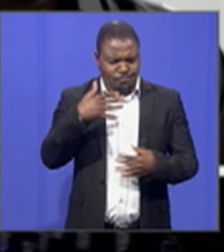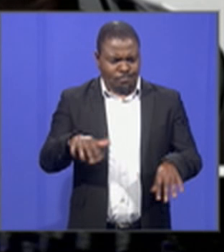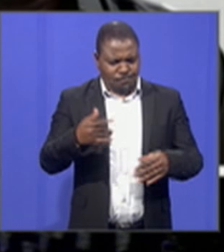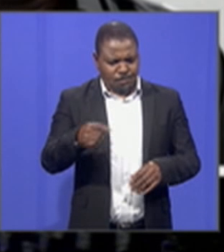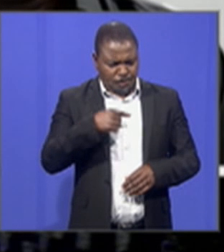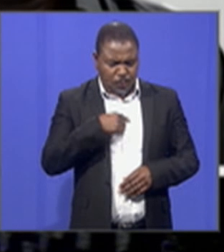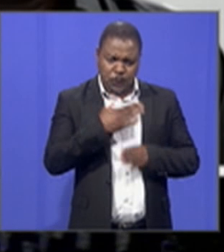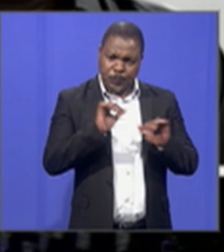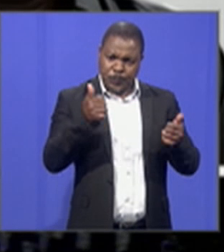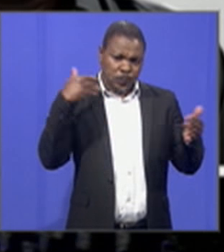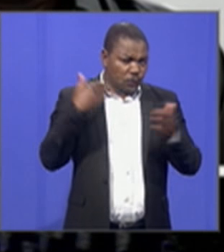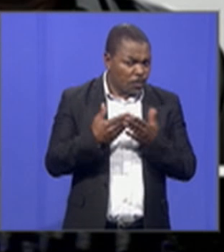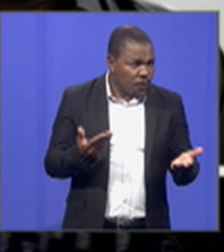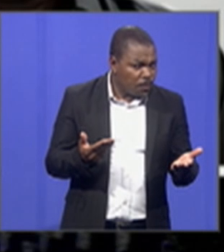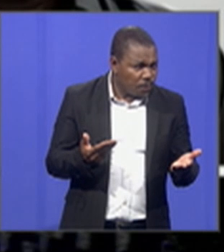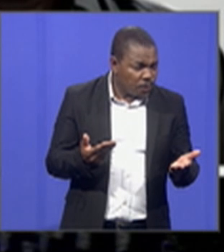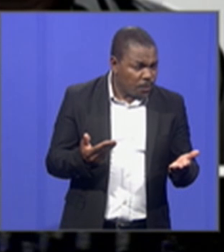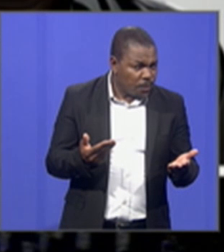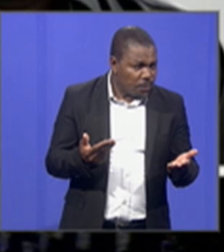Bolena.